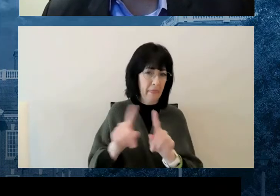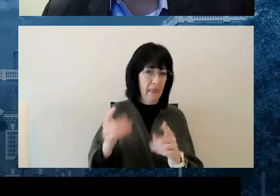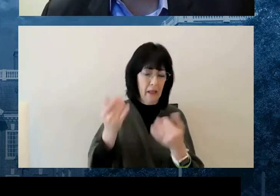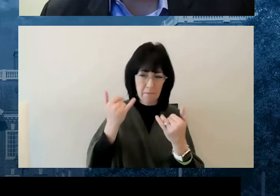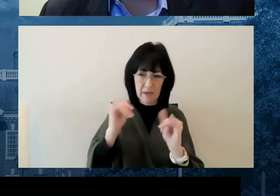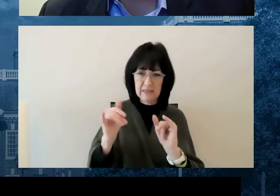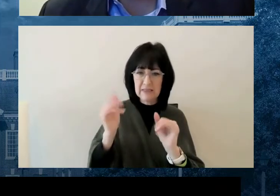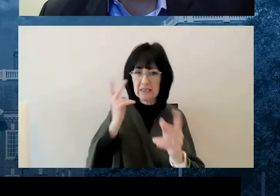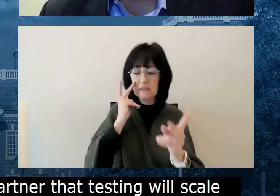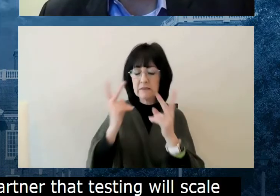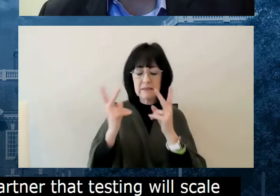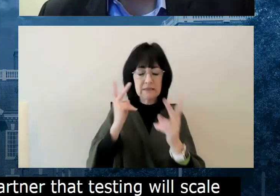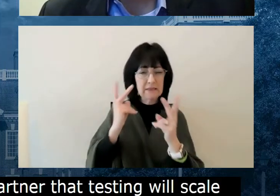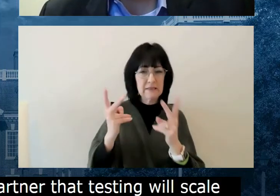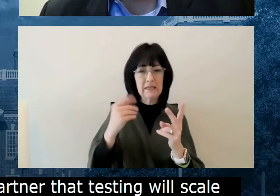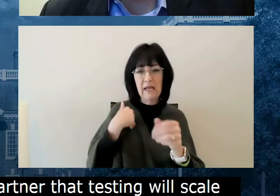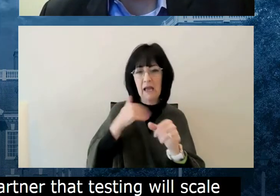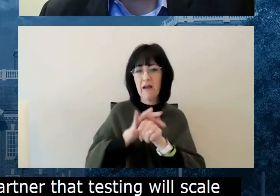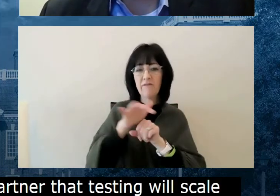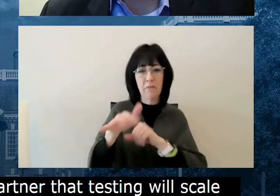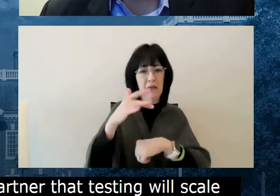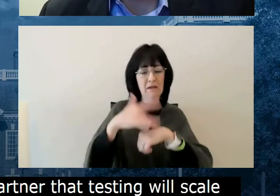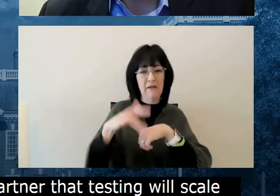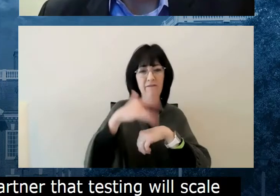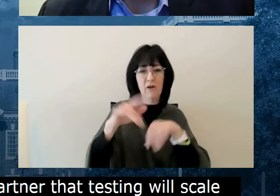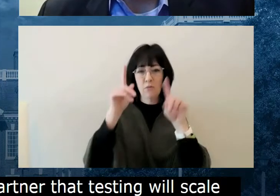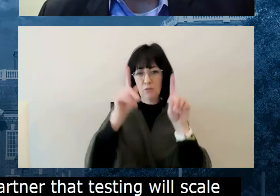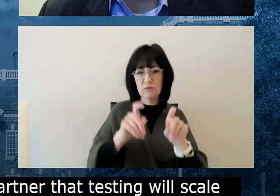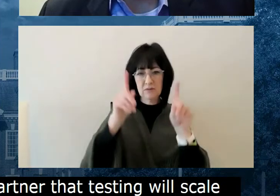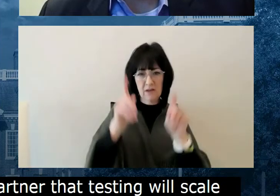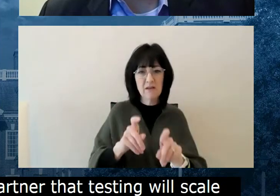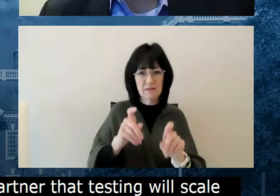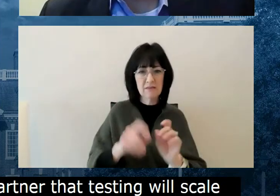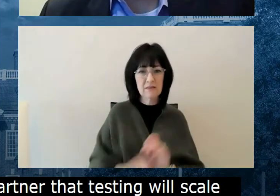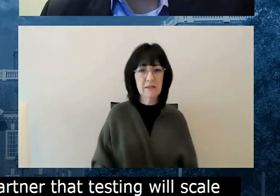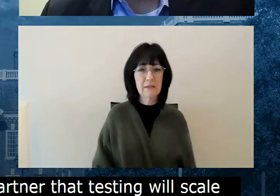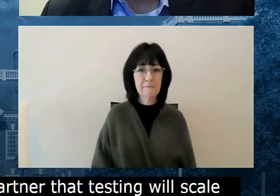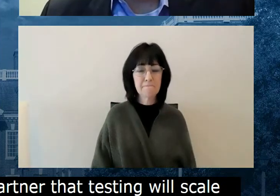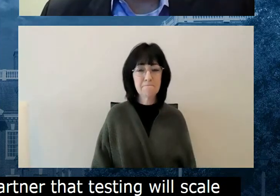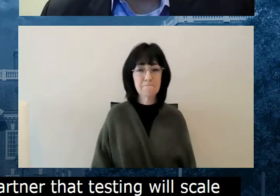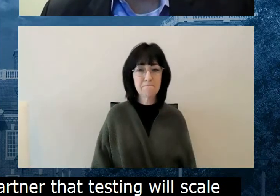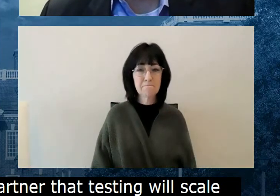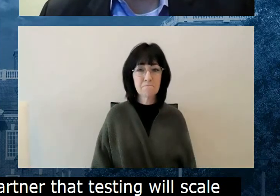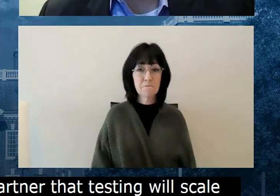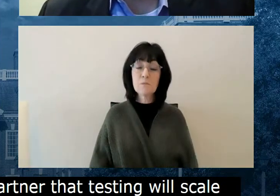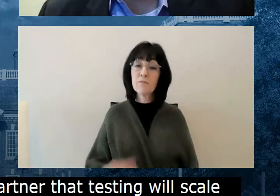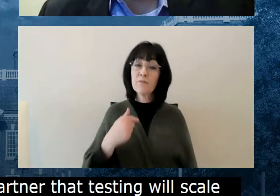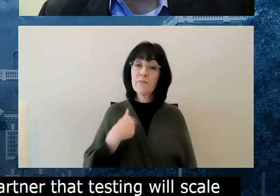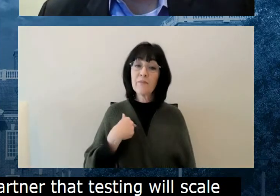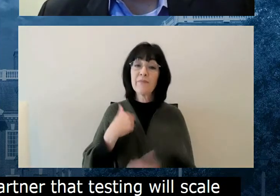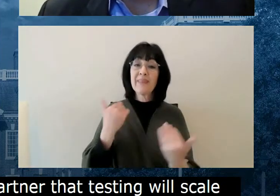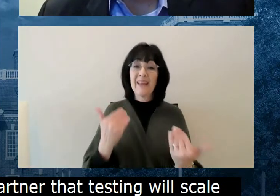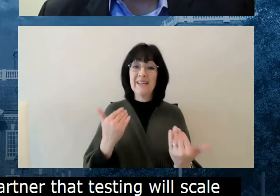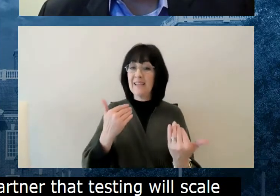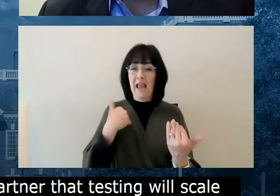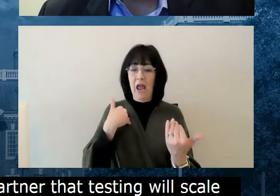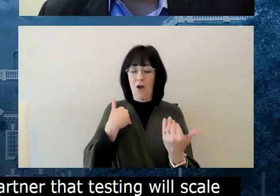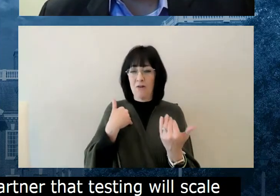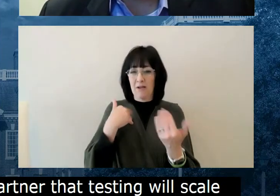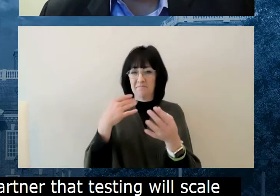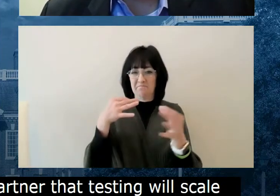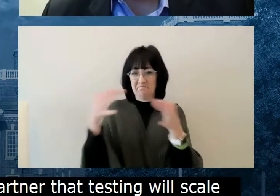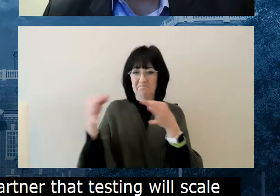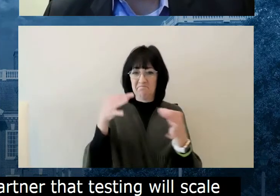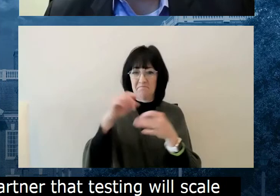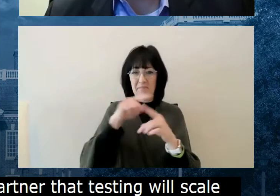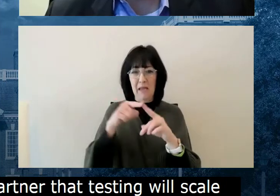ample access throughout the counties and the state. So with that, kind of go over what the governor's talking about. We had